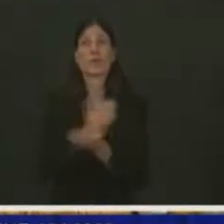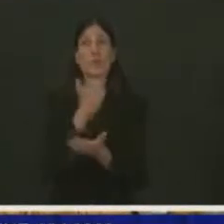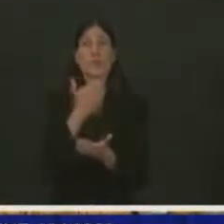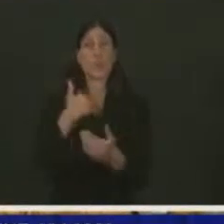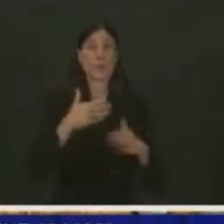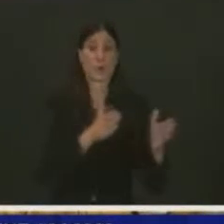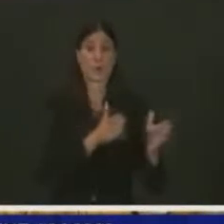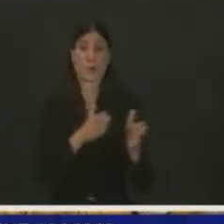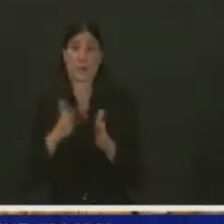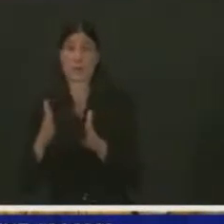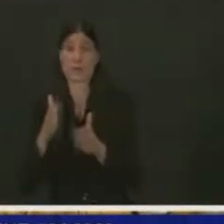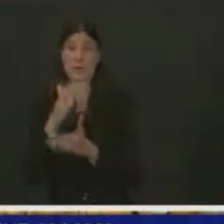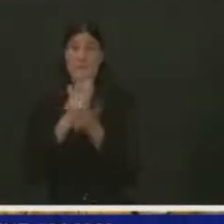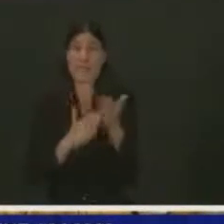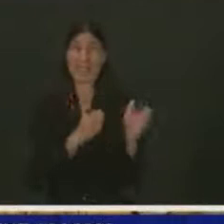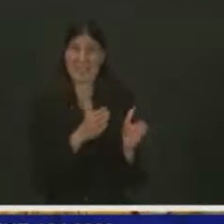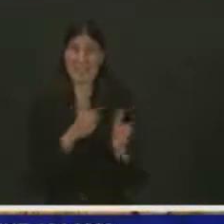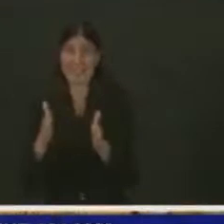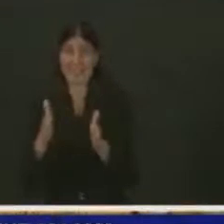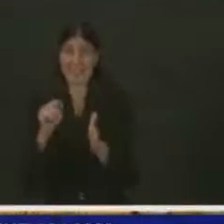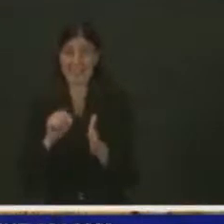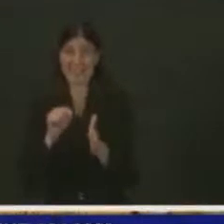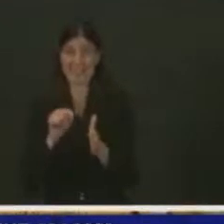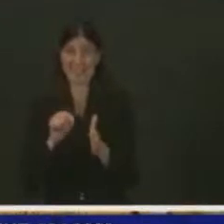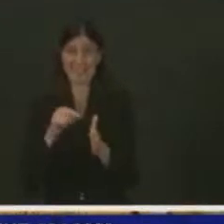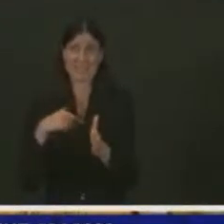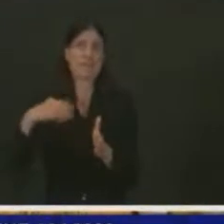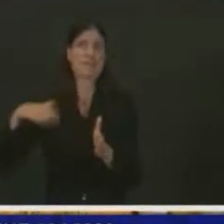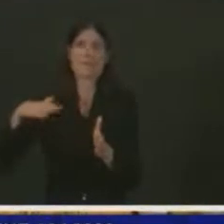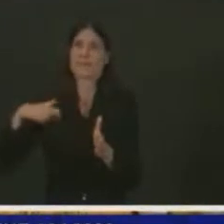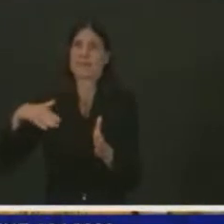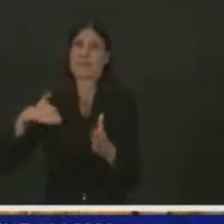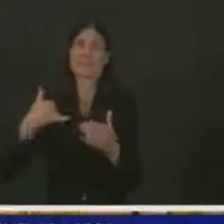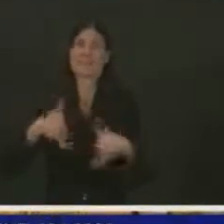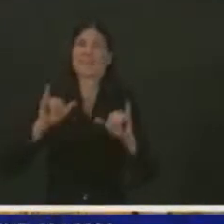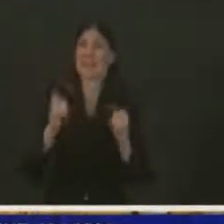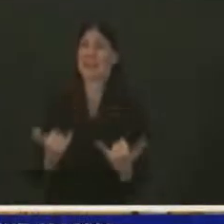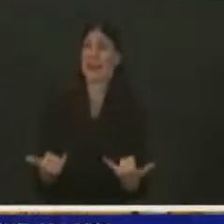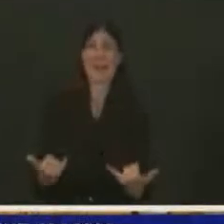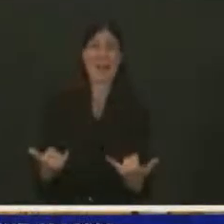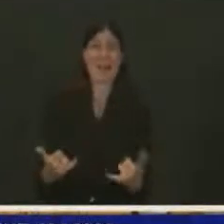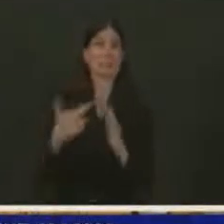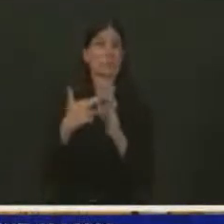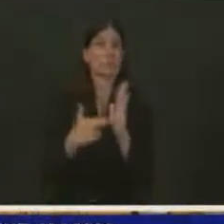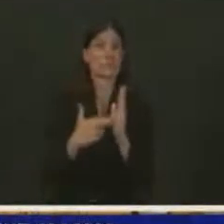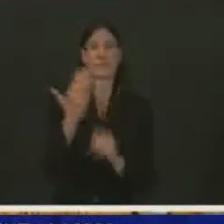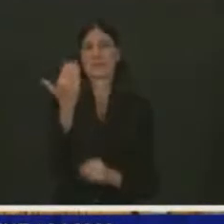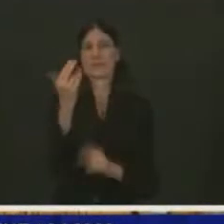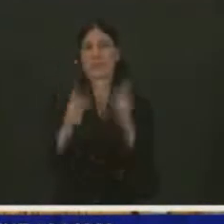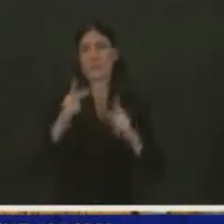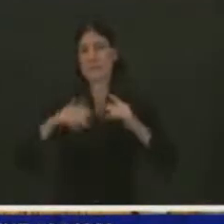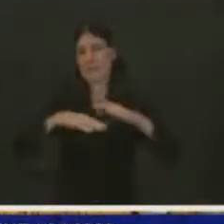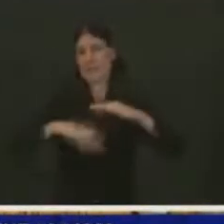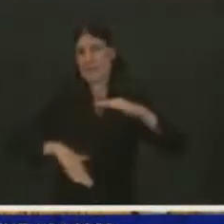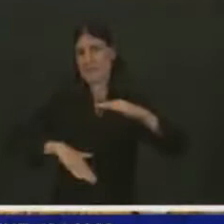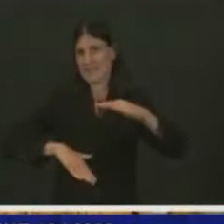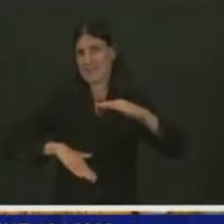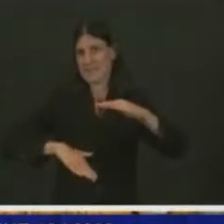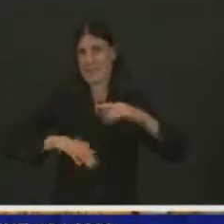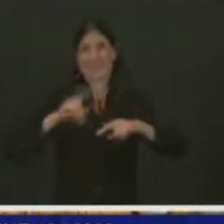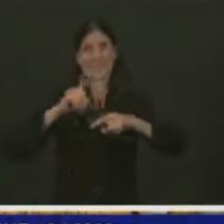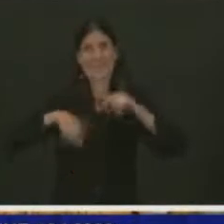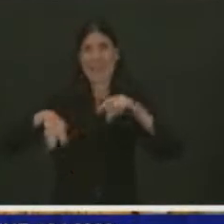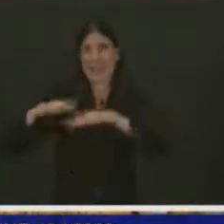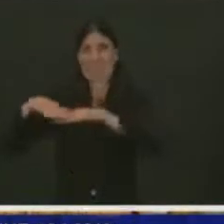is. Social gatherings 15 and below. If you have it in a church or a synagogue or mosque,